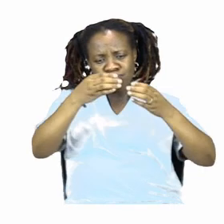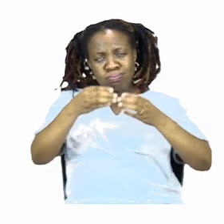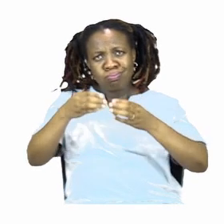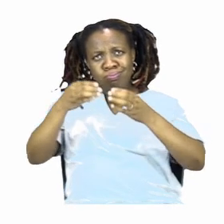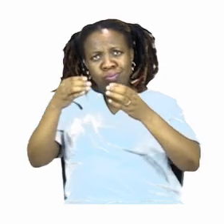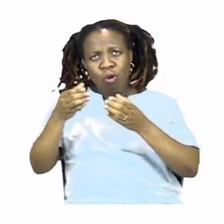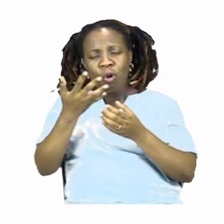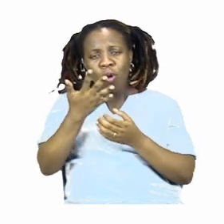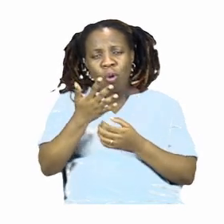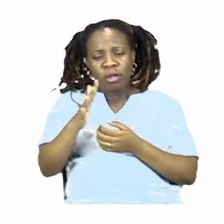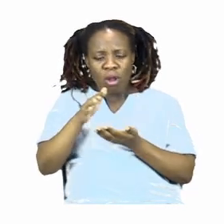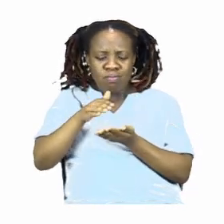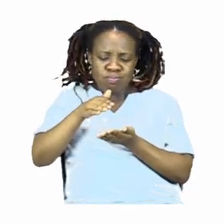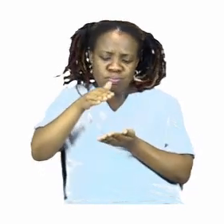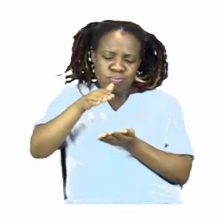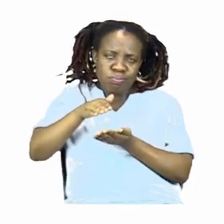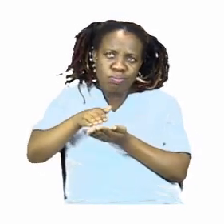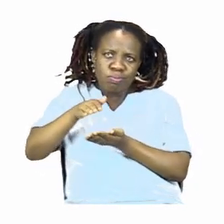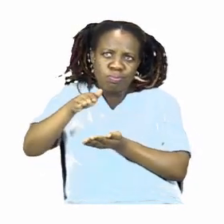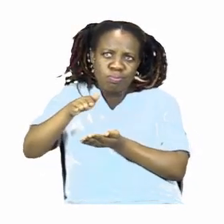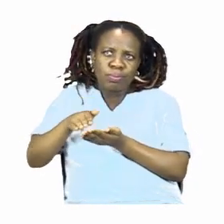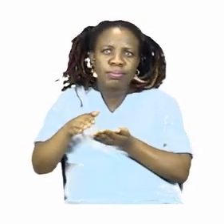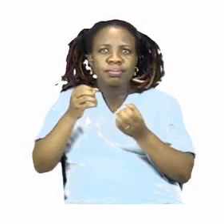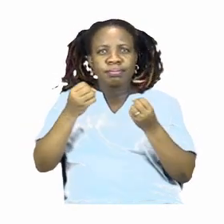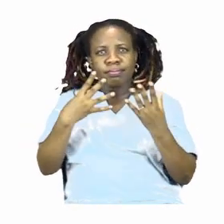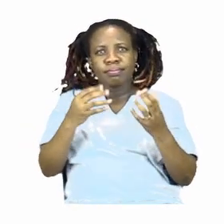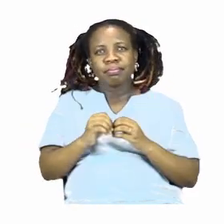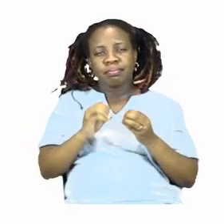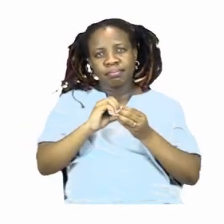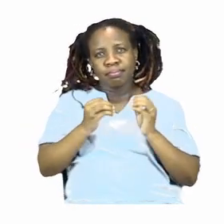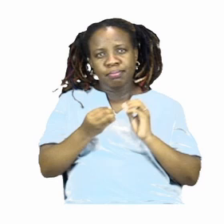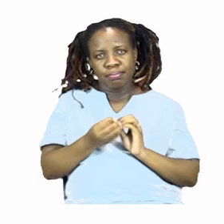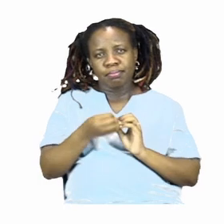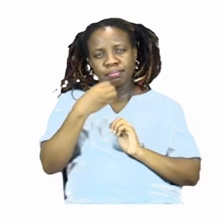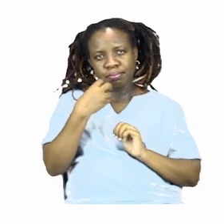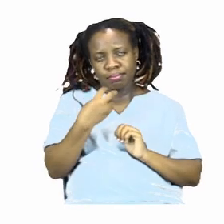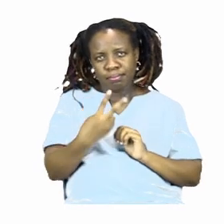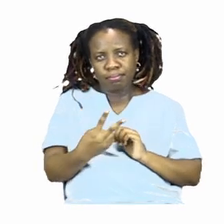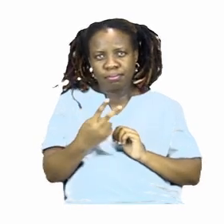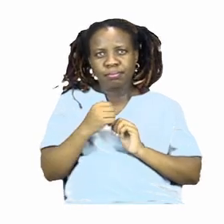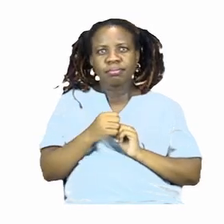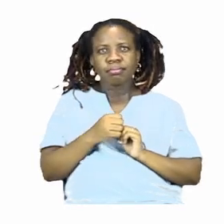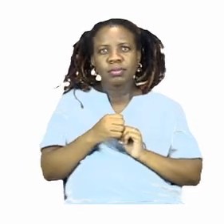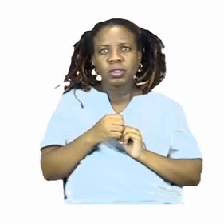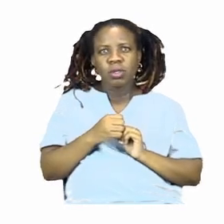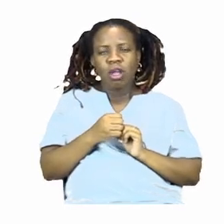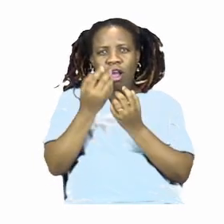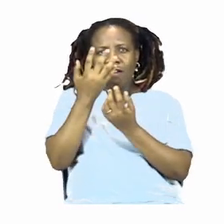Now, let's quickly look at number 2. Number 2 says that the 3 fire